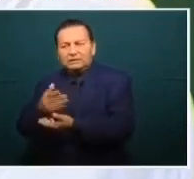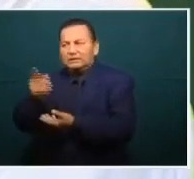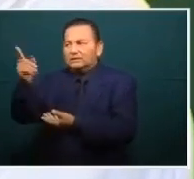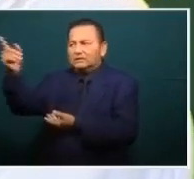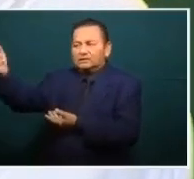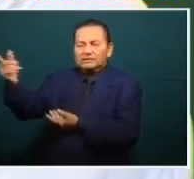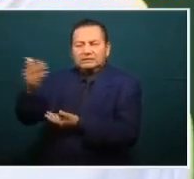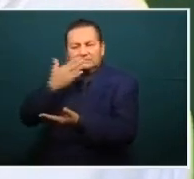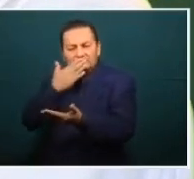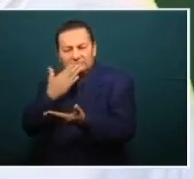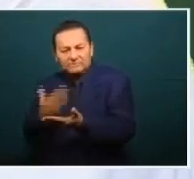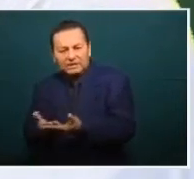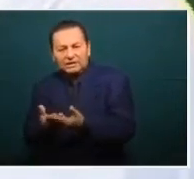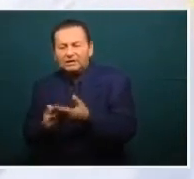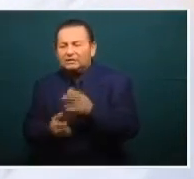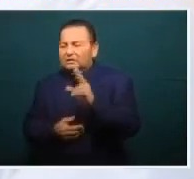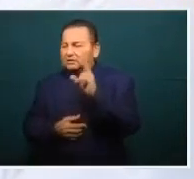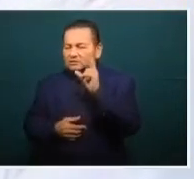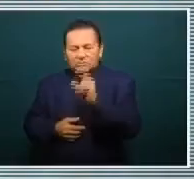because that treatment